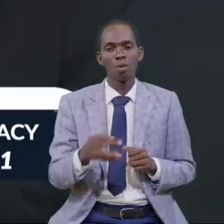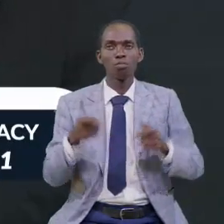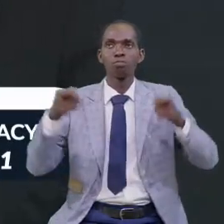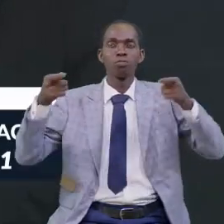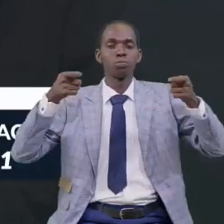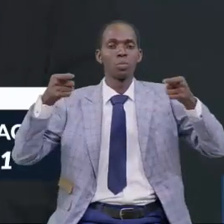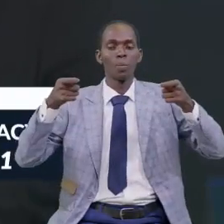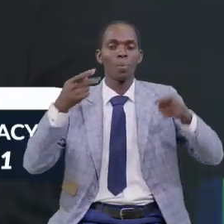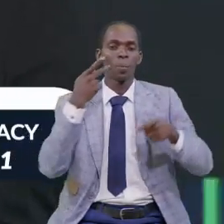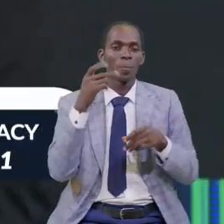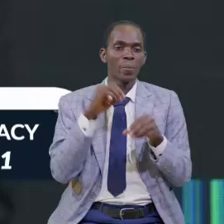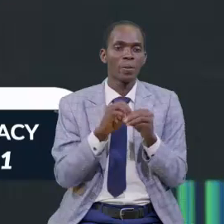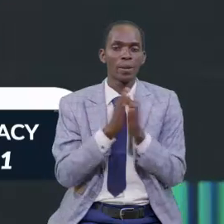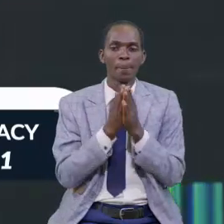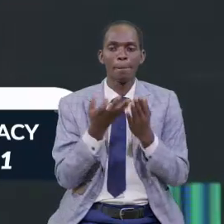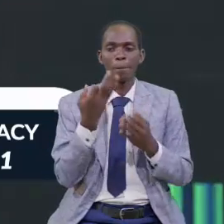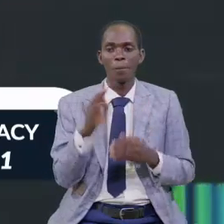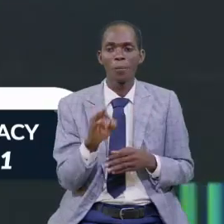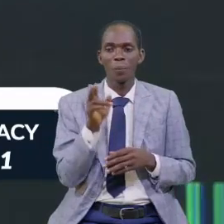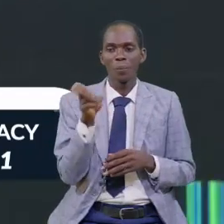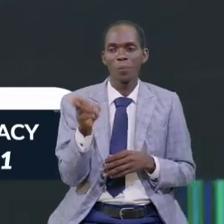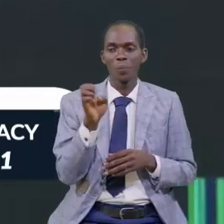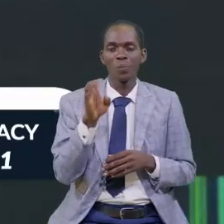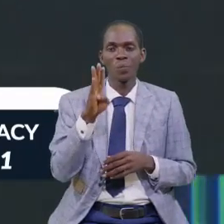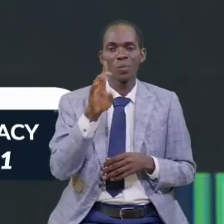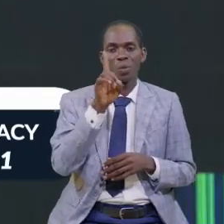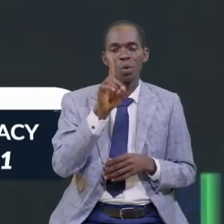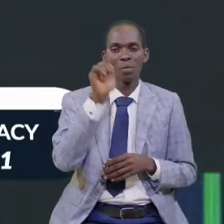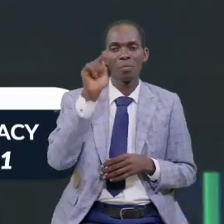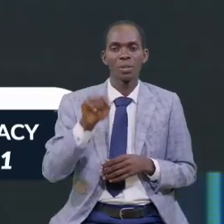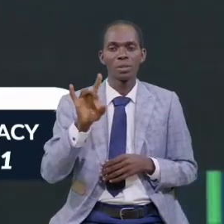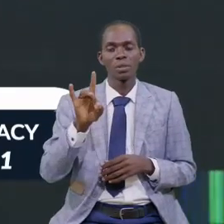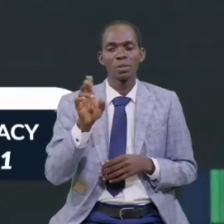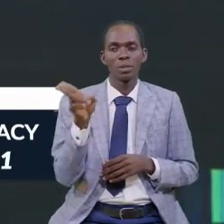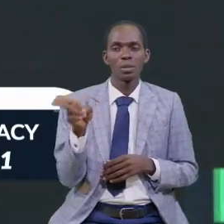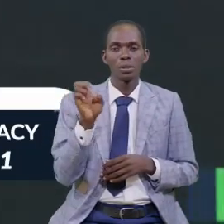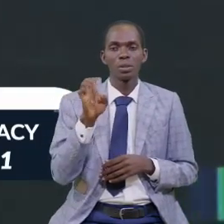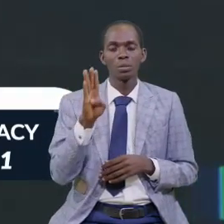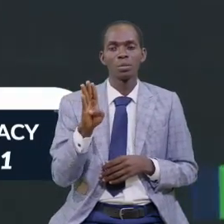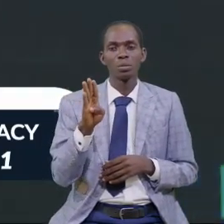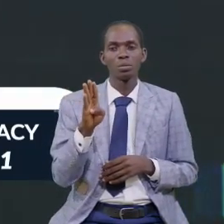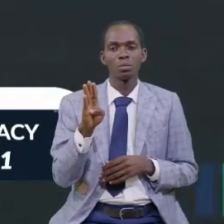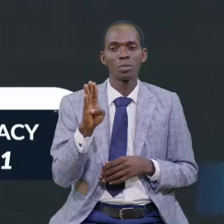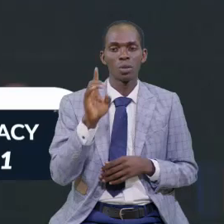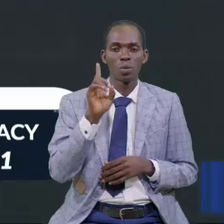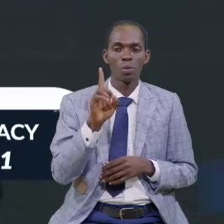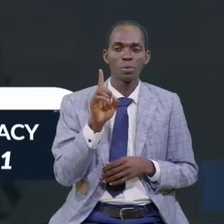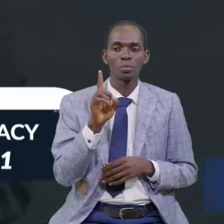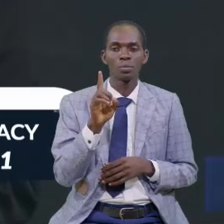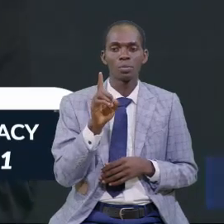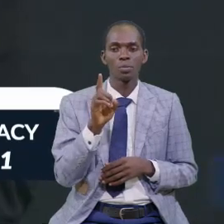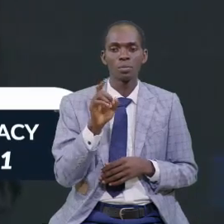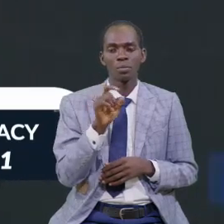chapter 1. We're looking at verse 8, Hebrews chapter 1, reading